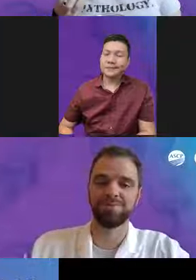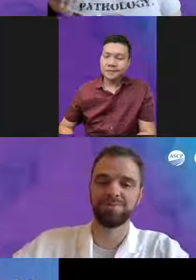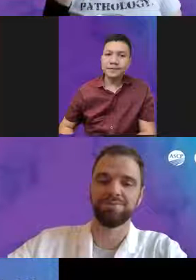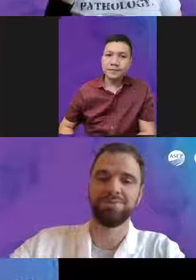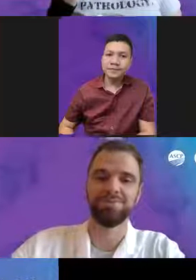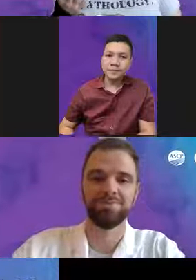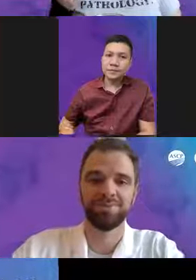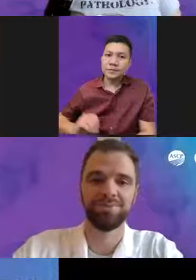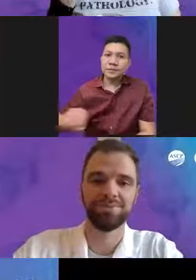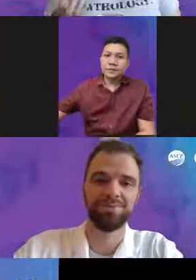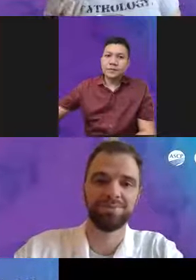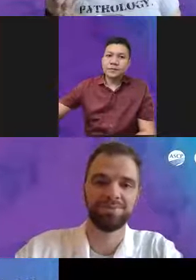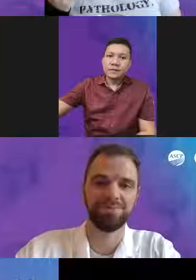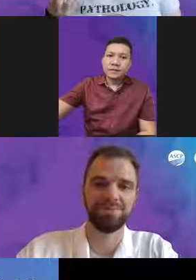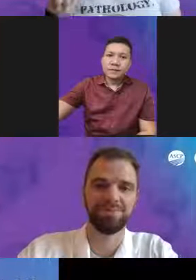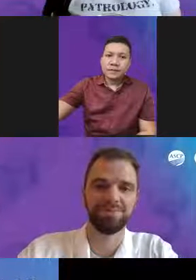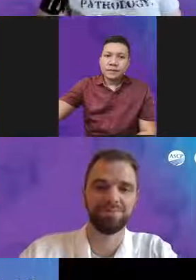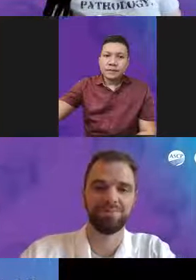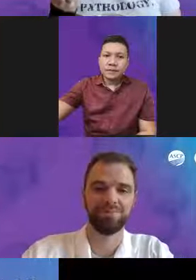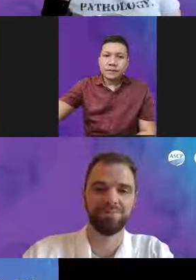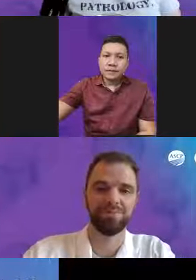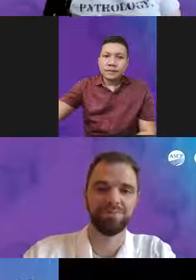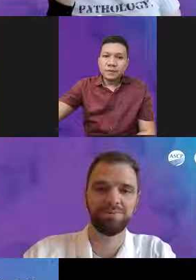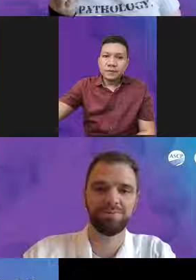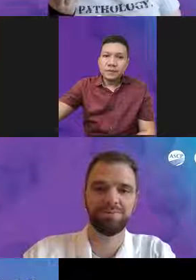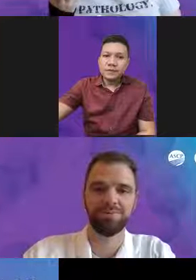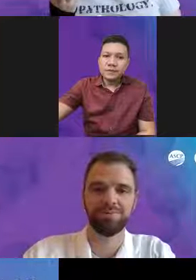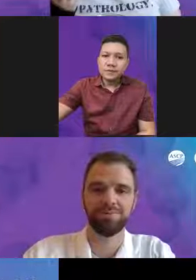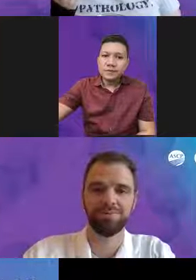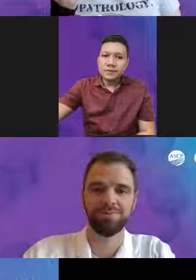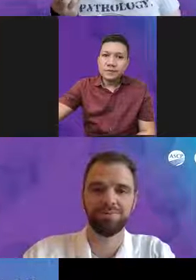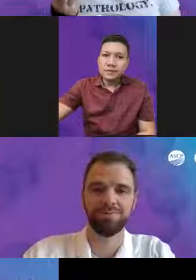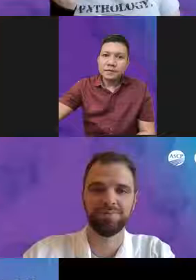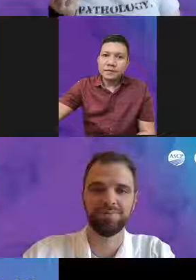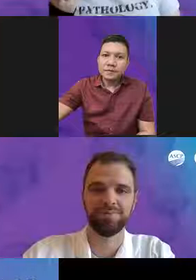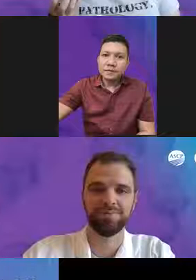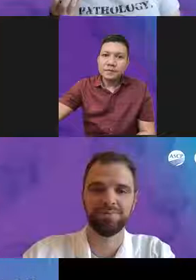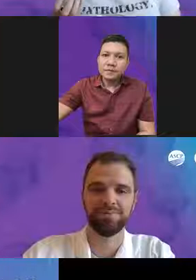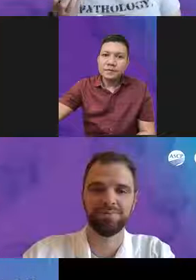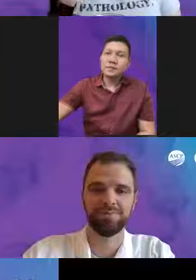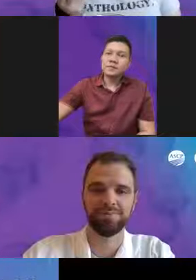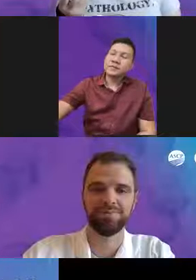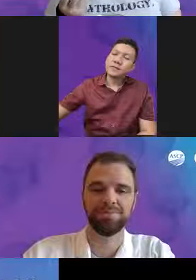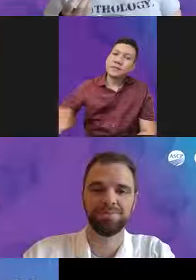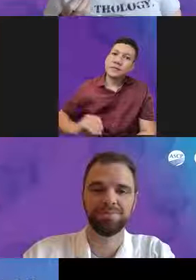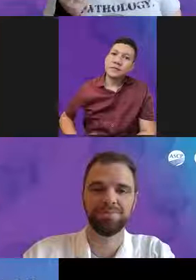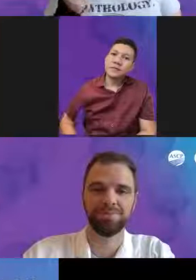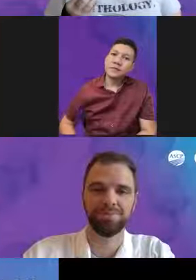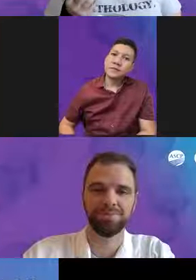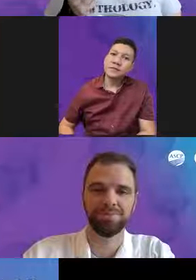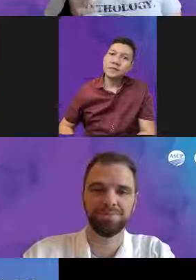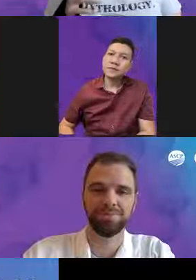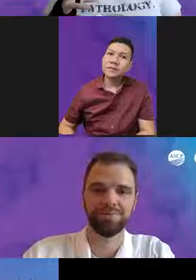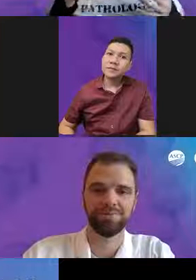gas, right? And so if we have that staying and remaining in the tissues, we end up with